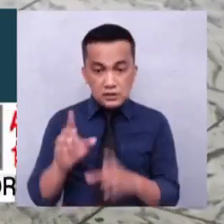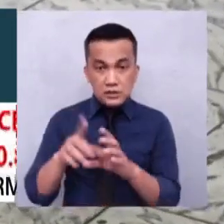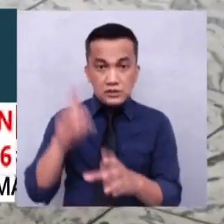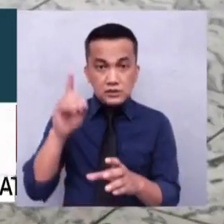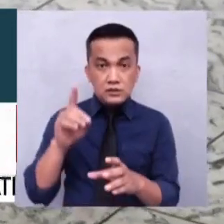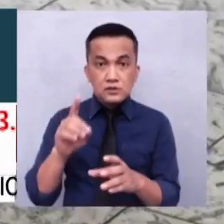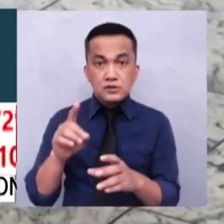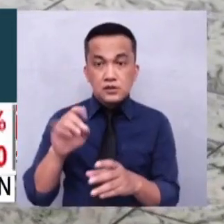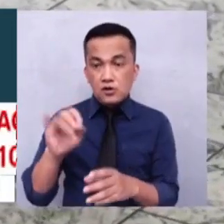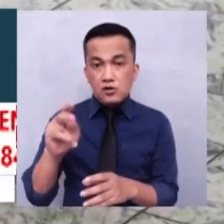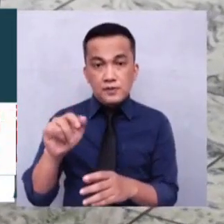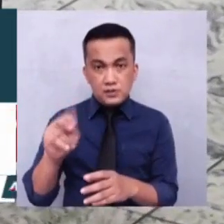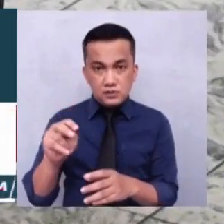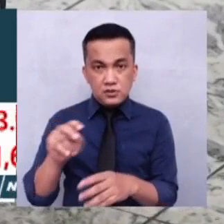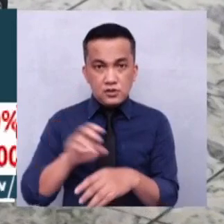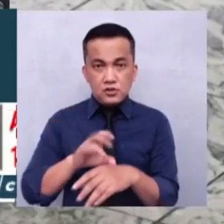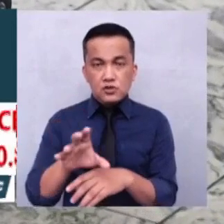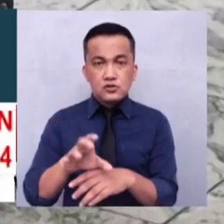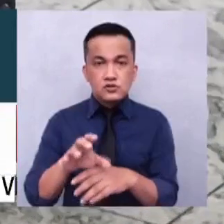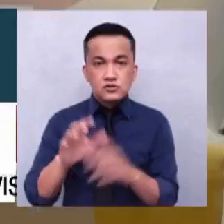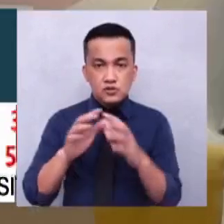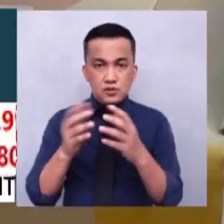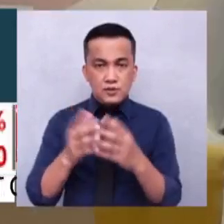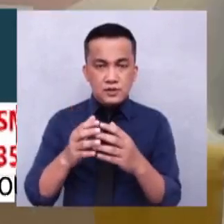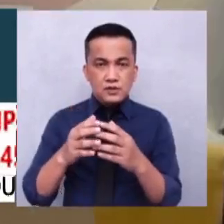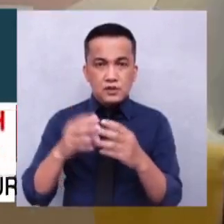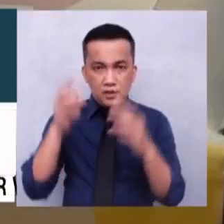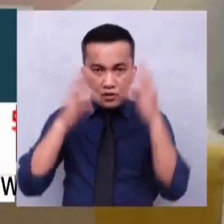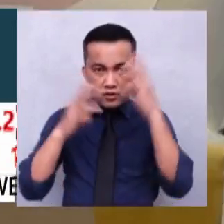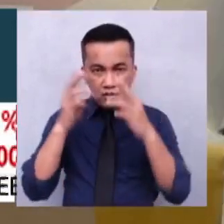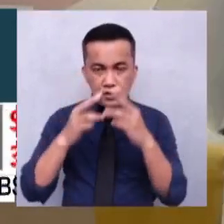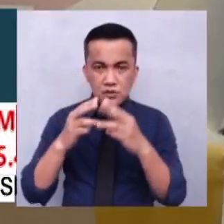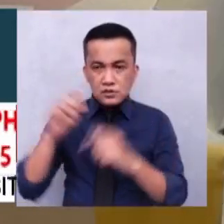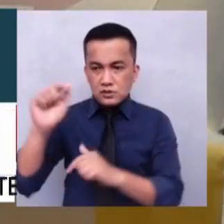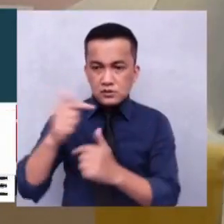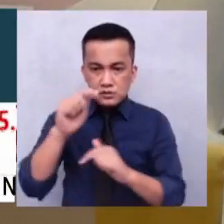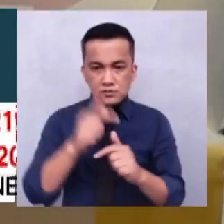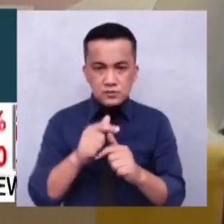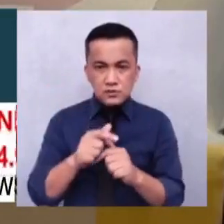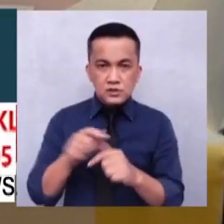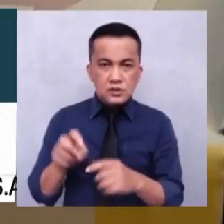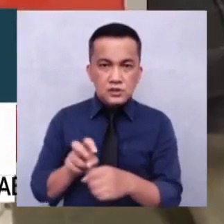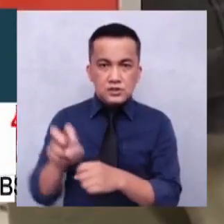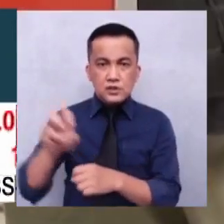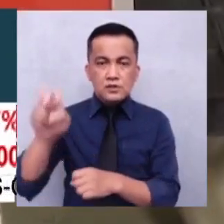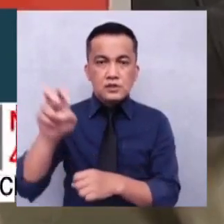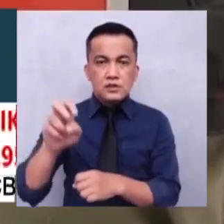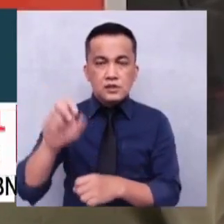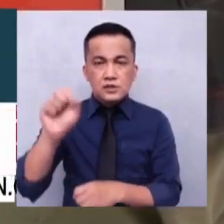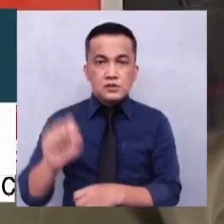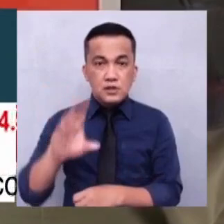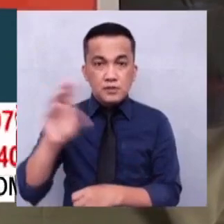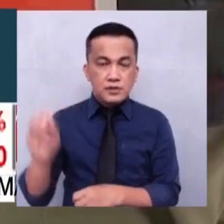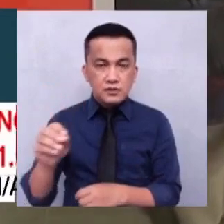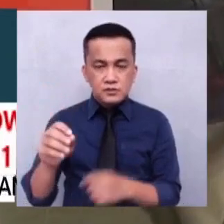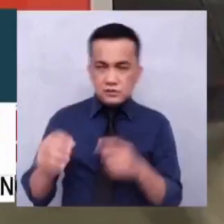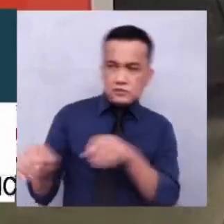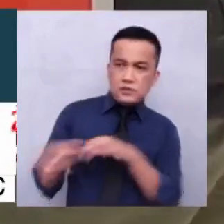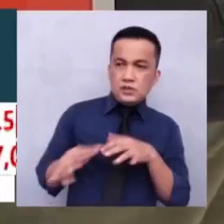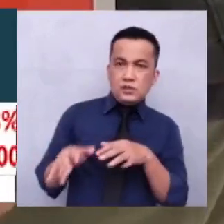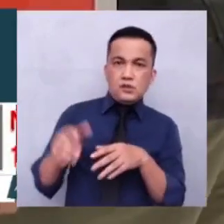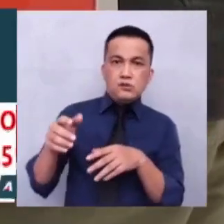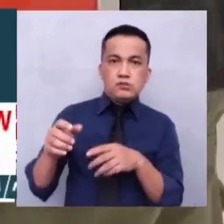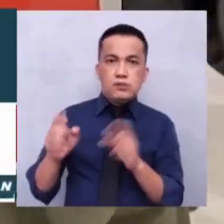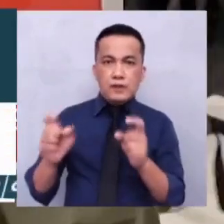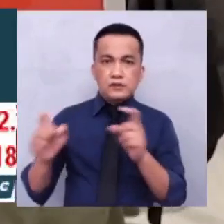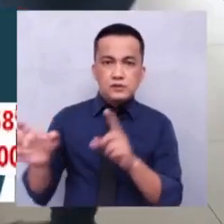caused global alarm, with countries limiting travel from Southern Africa for fear it could spread quickly, even in vaccinated populations,